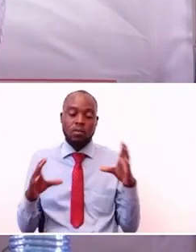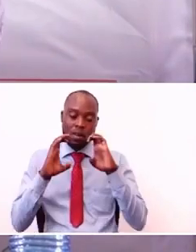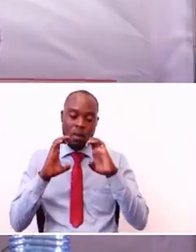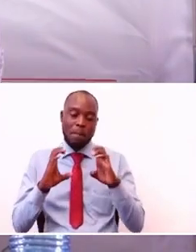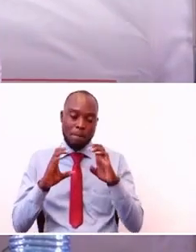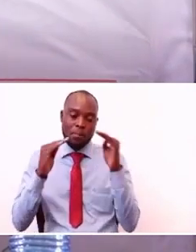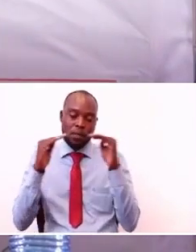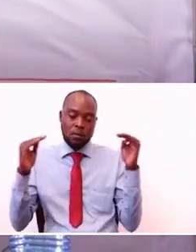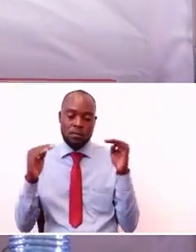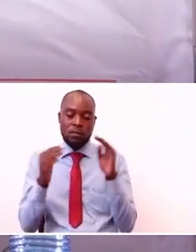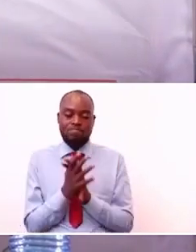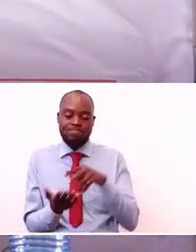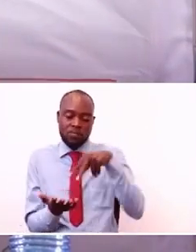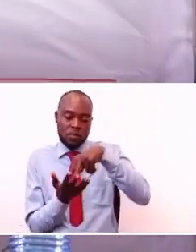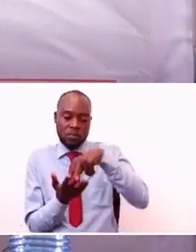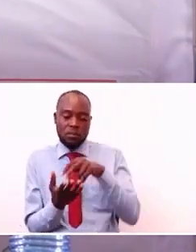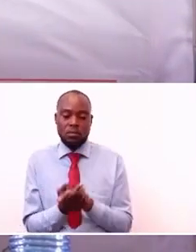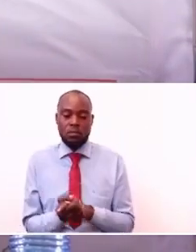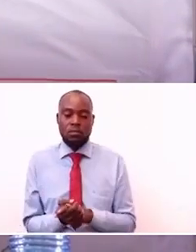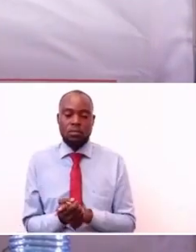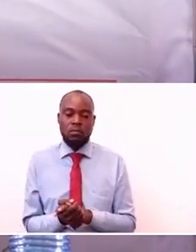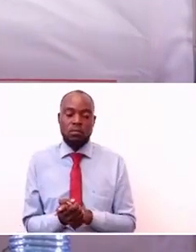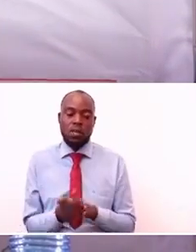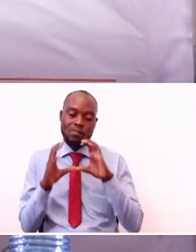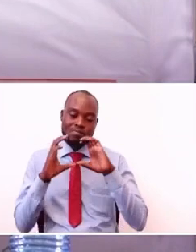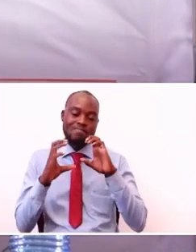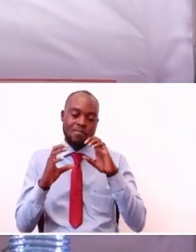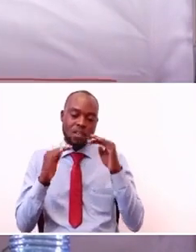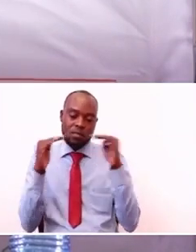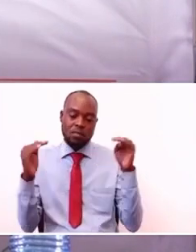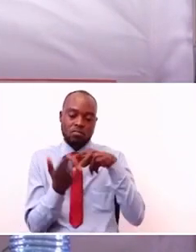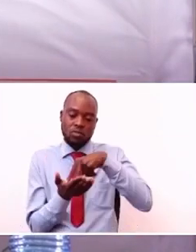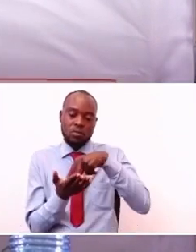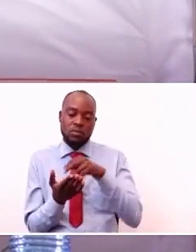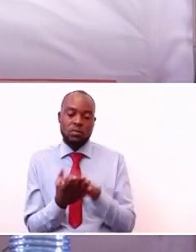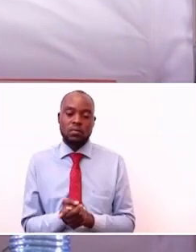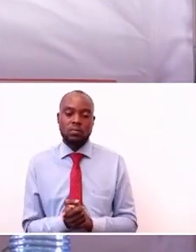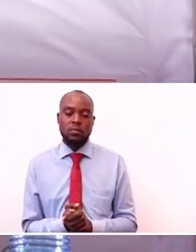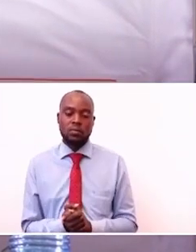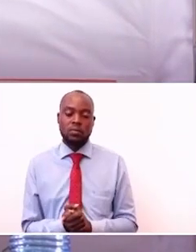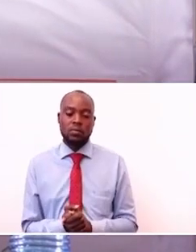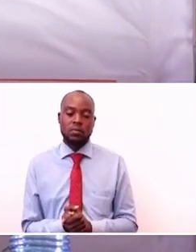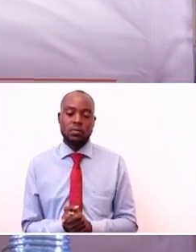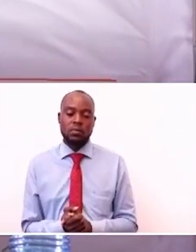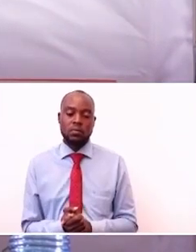level position. Cabinet level position at the White